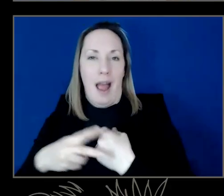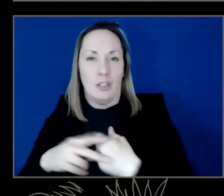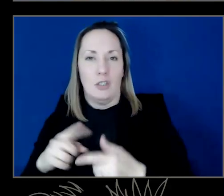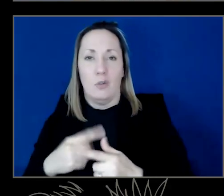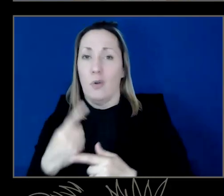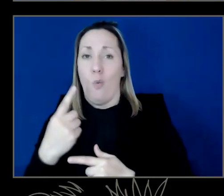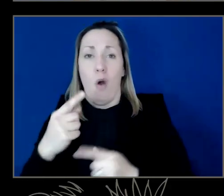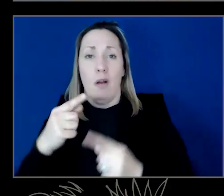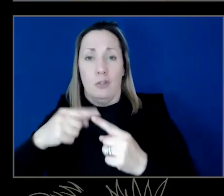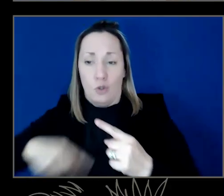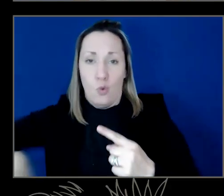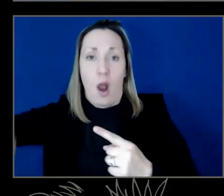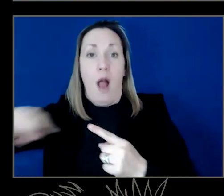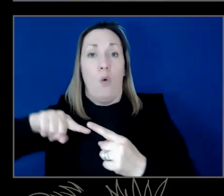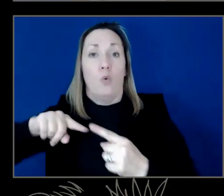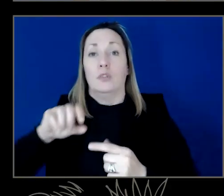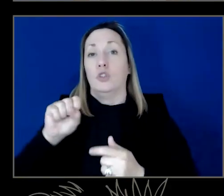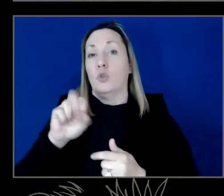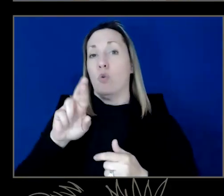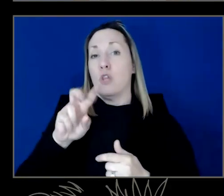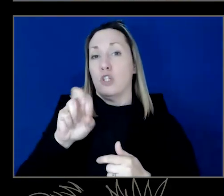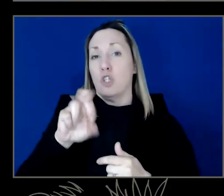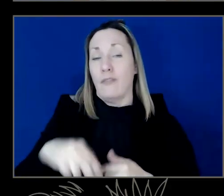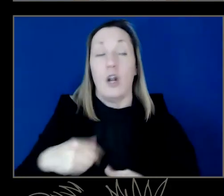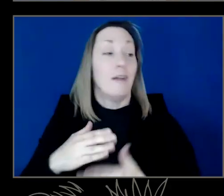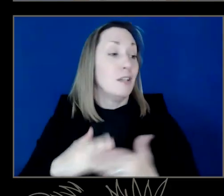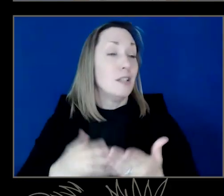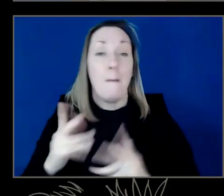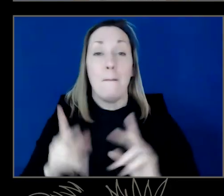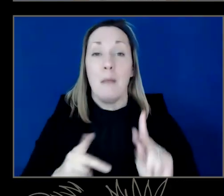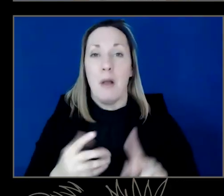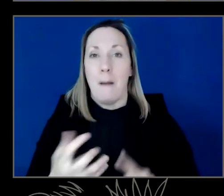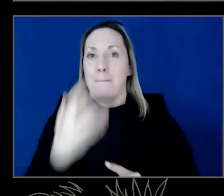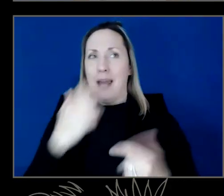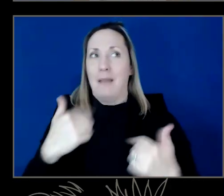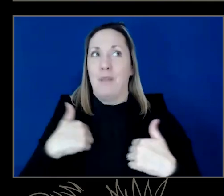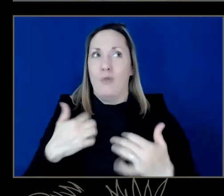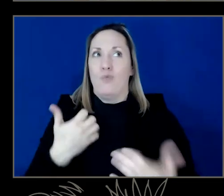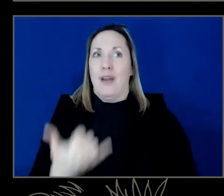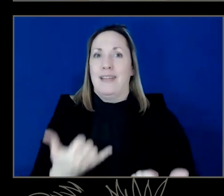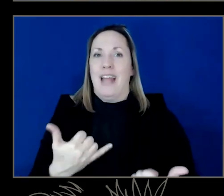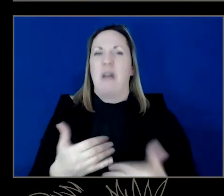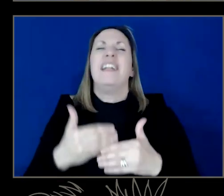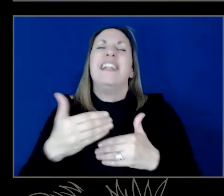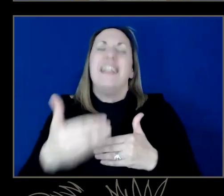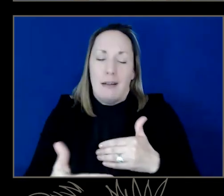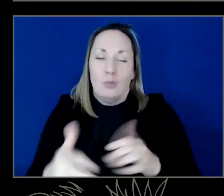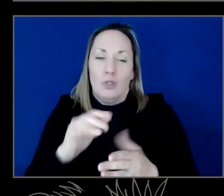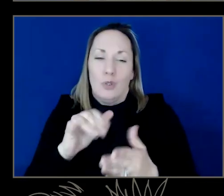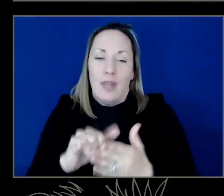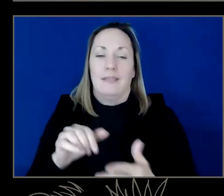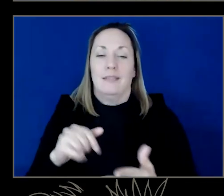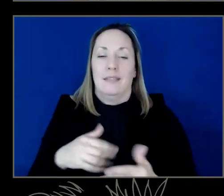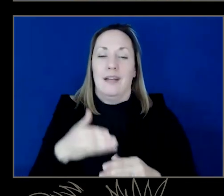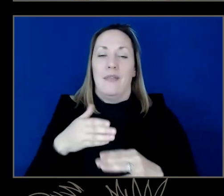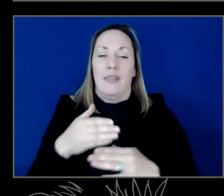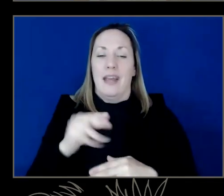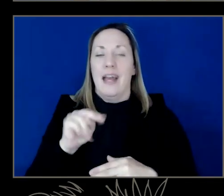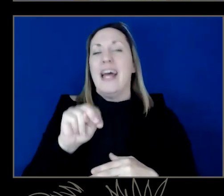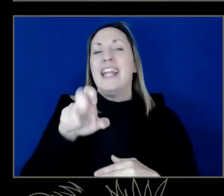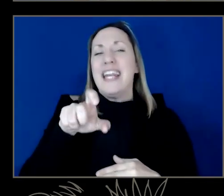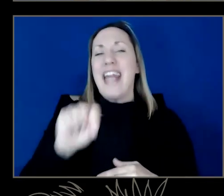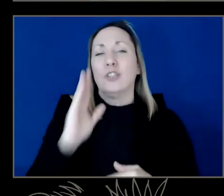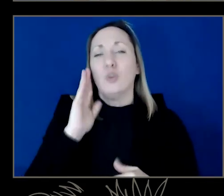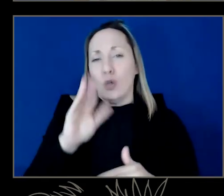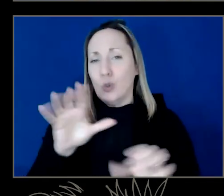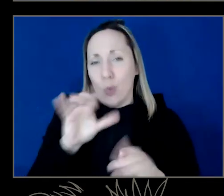to the server. And if there's some Vercel people here, they're very mad at me right now. Next will do that too. Next app directory will absolutely support the